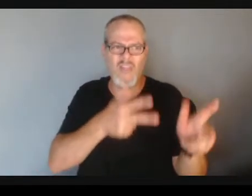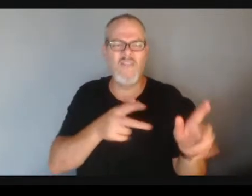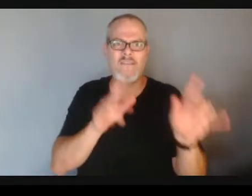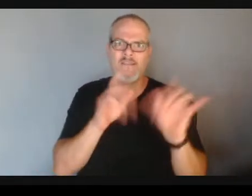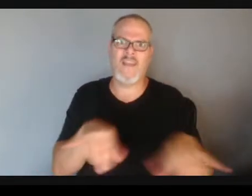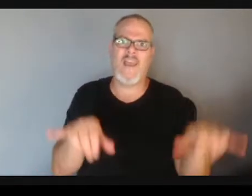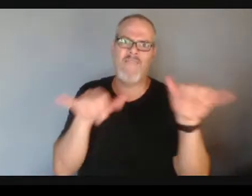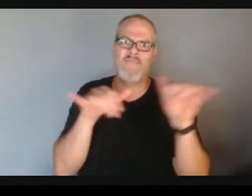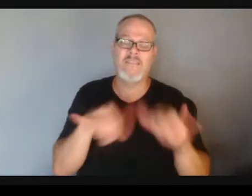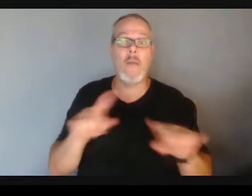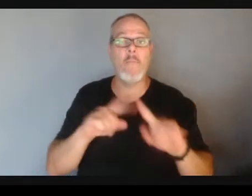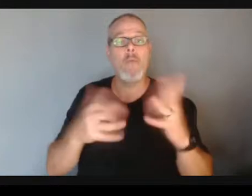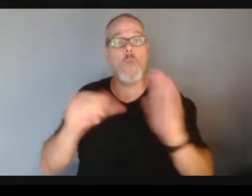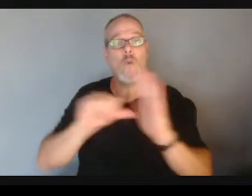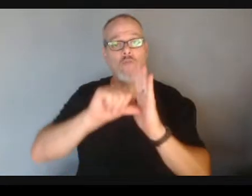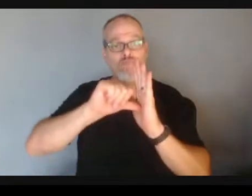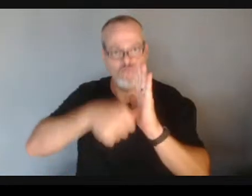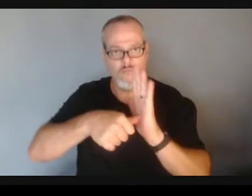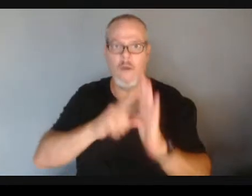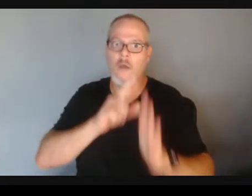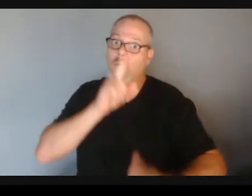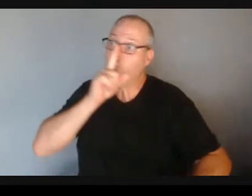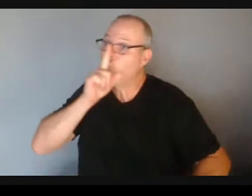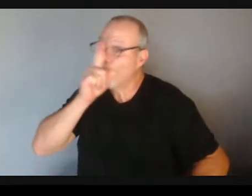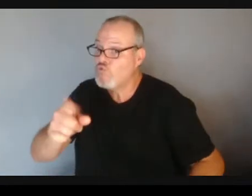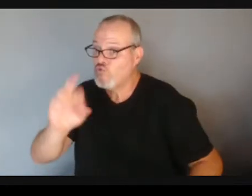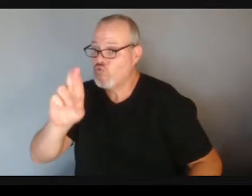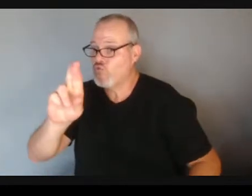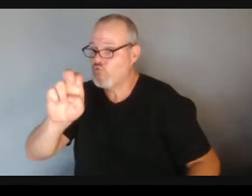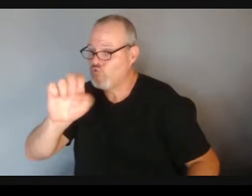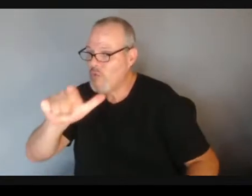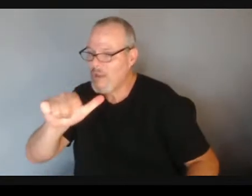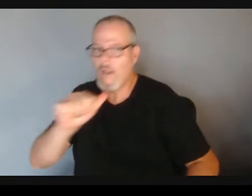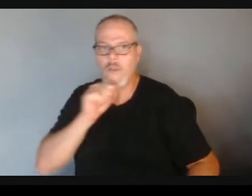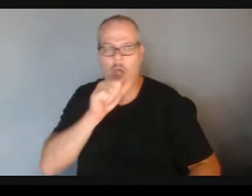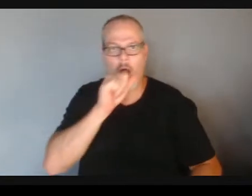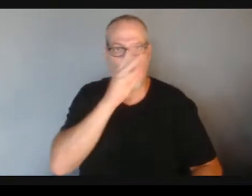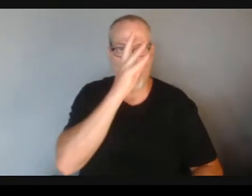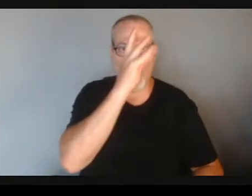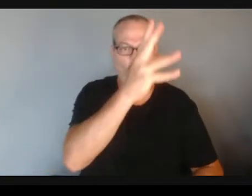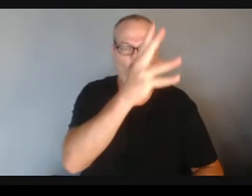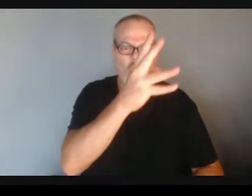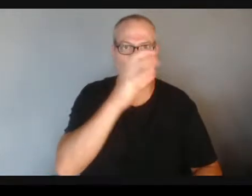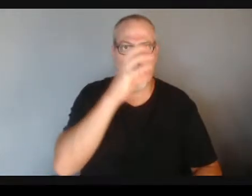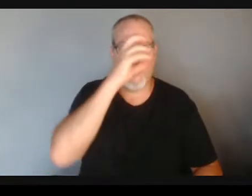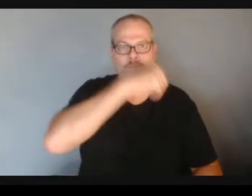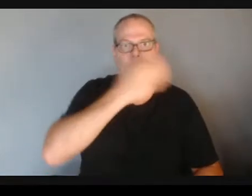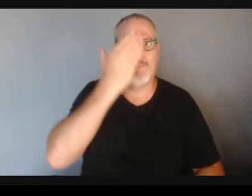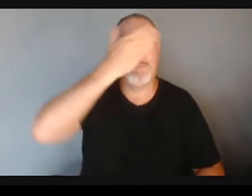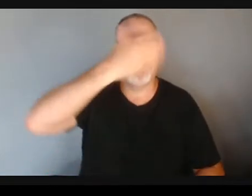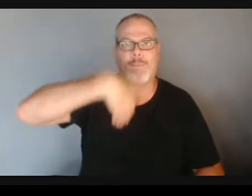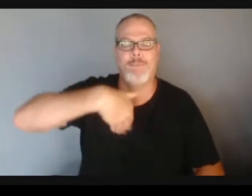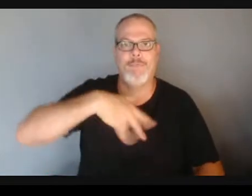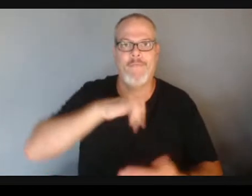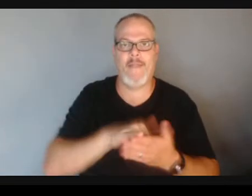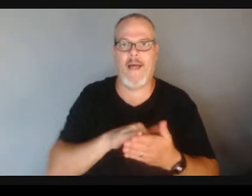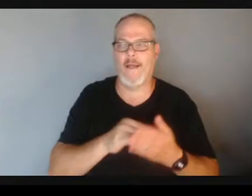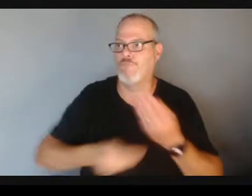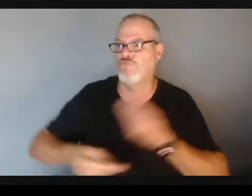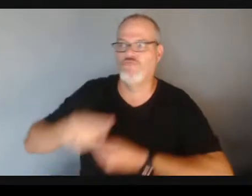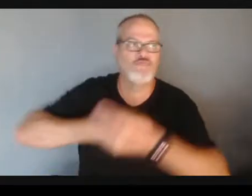we just wanted to highlight the real versus the misconception that was being passed around of what